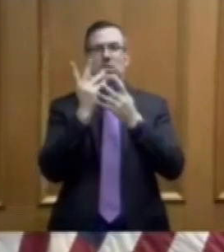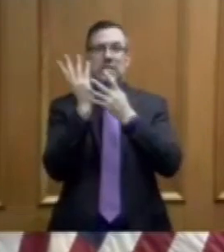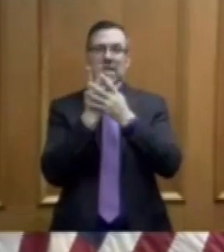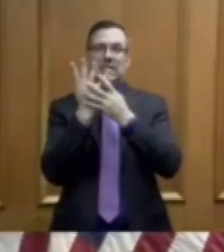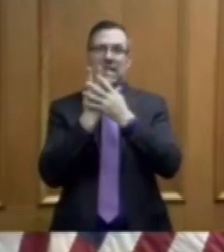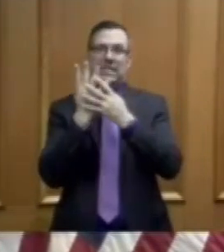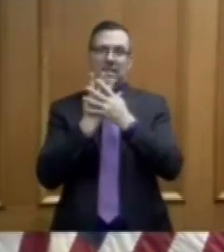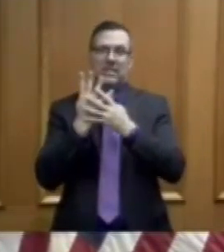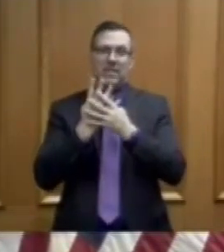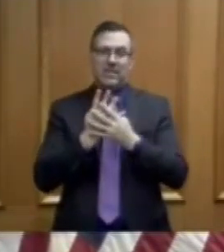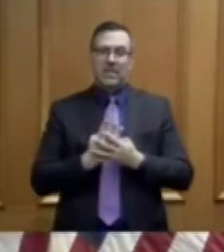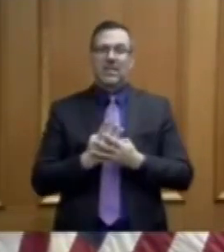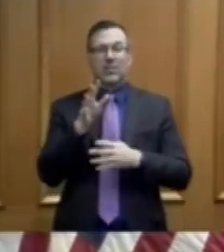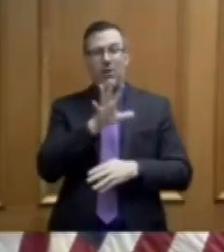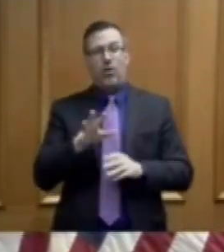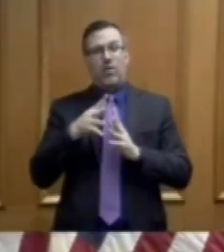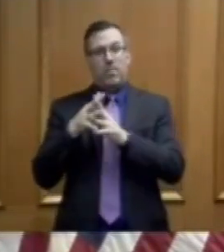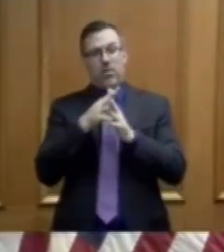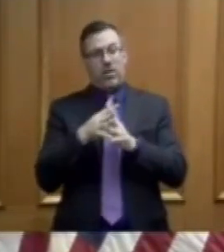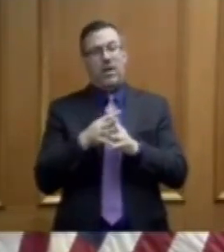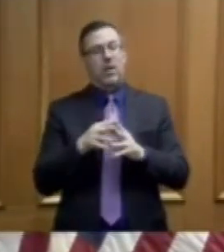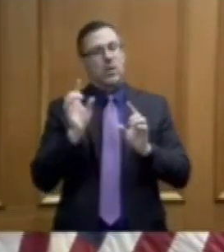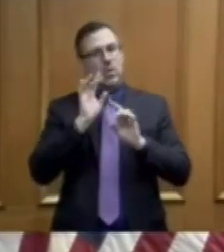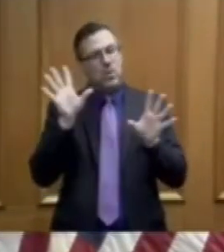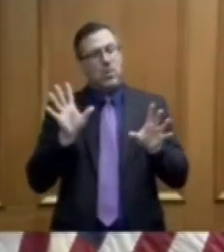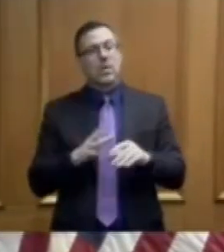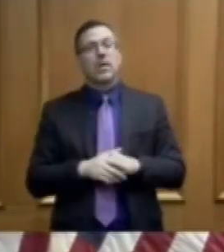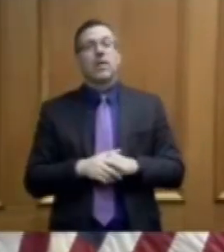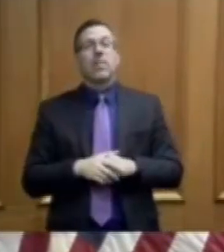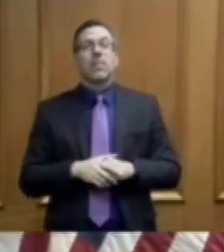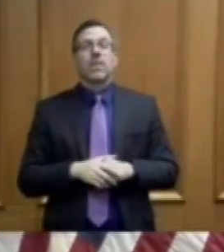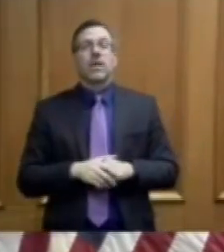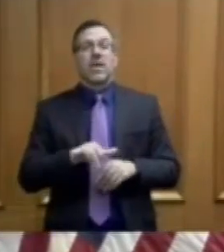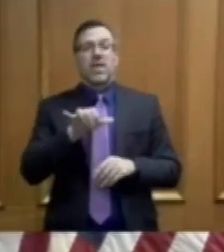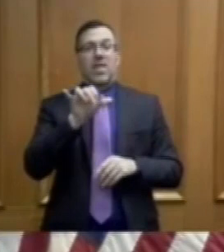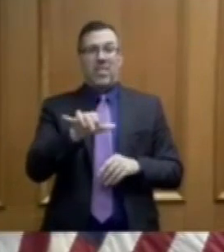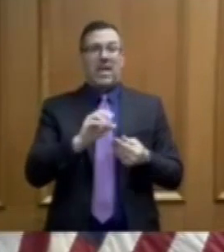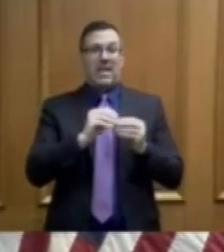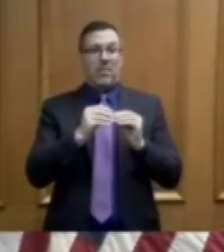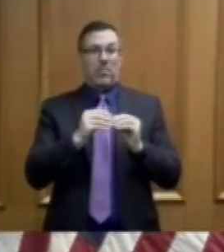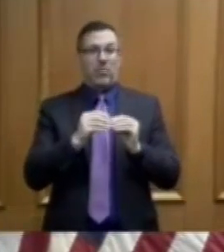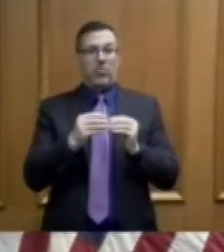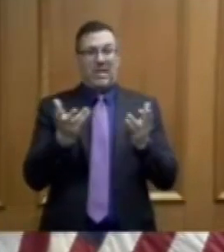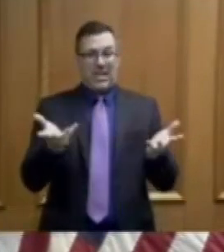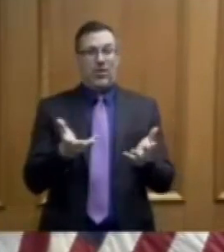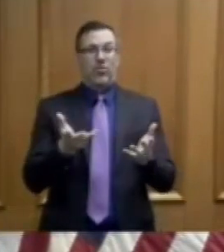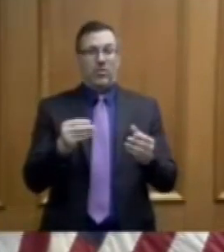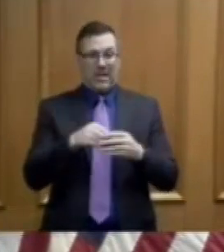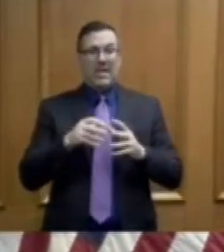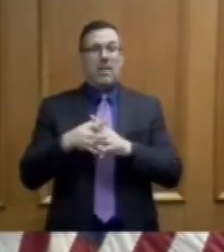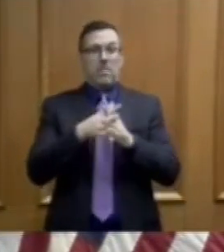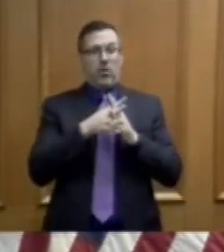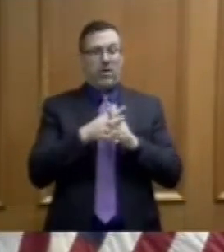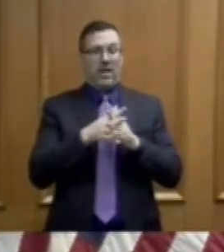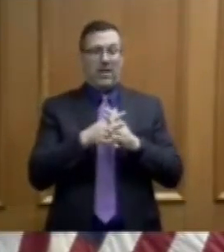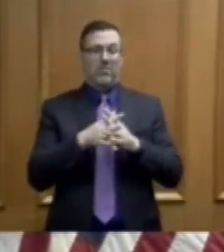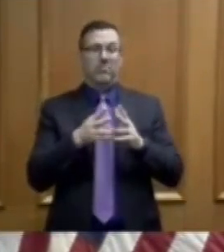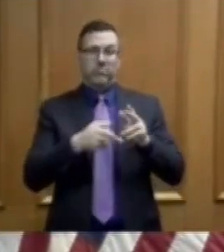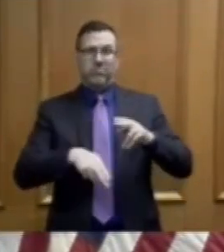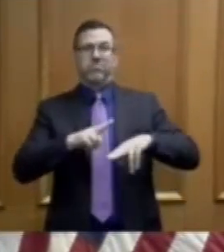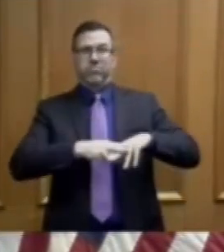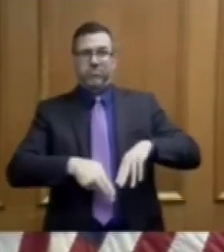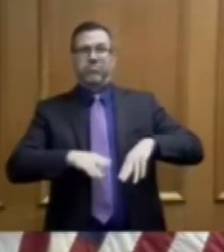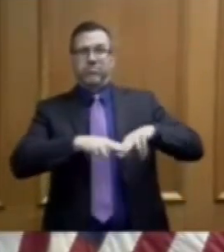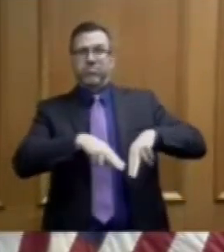the testing curve in America, it has dramatically increased in the last week or two. Thus, backlogs